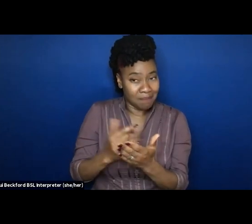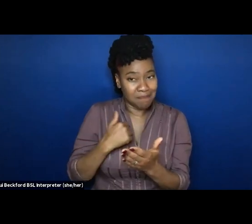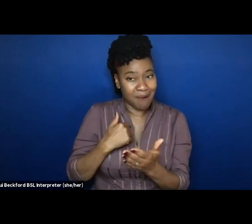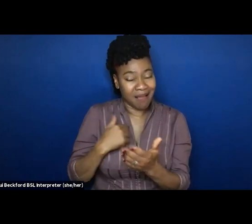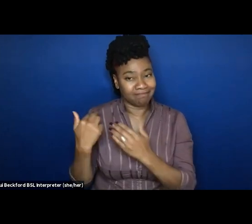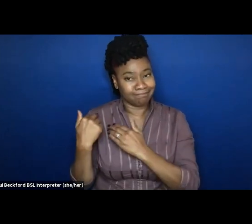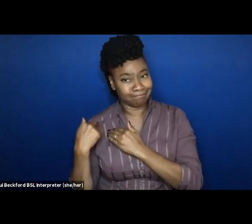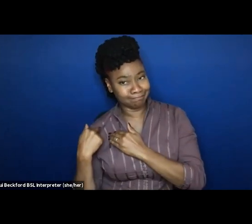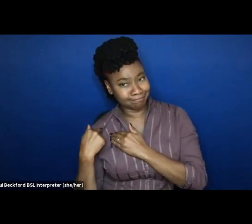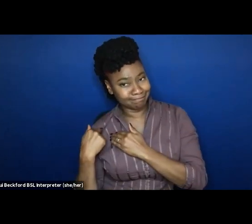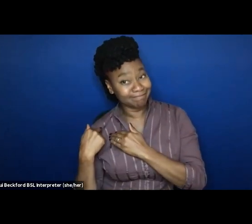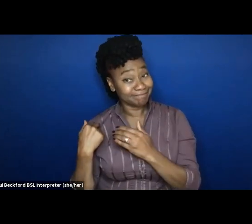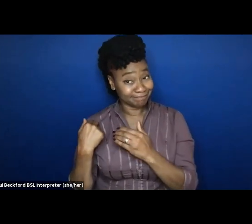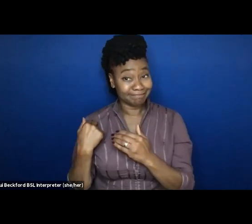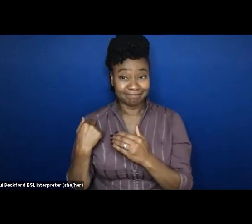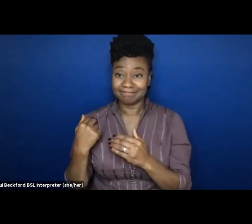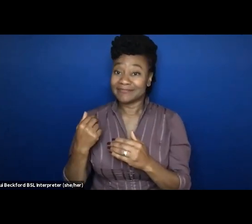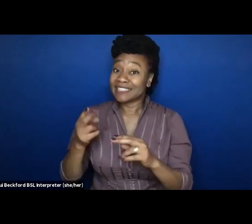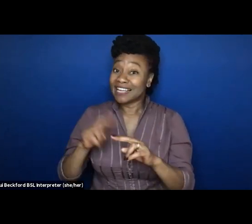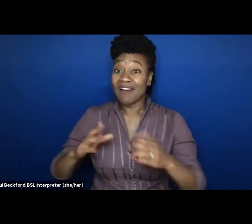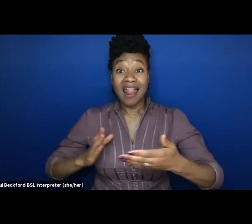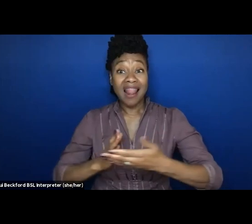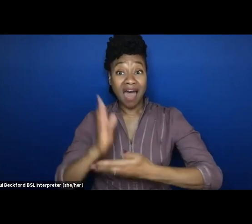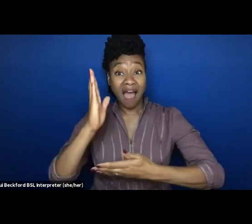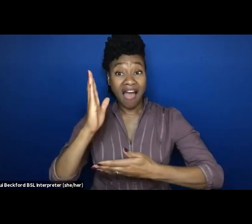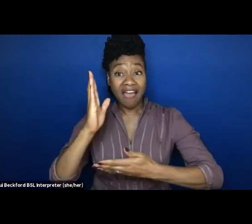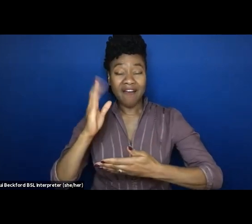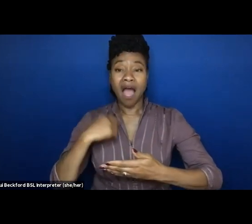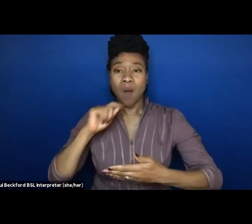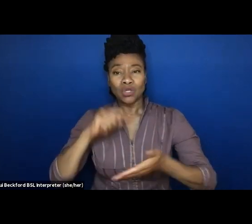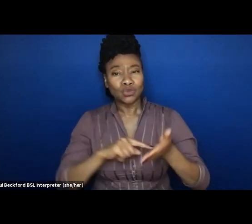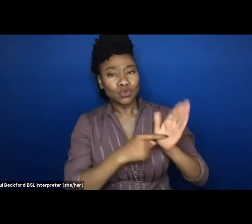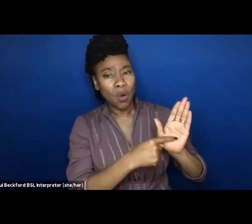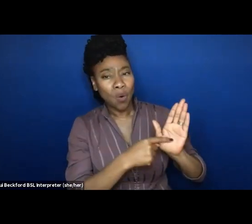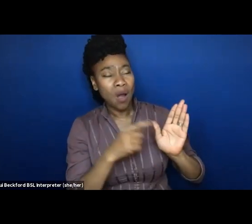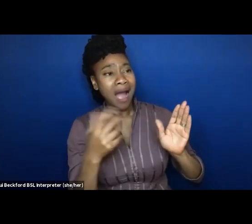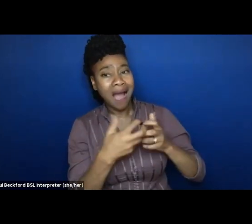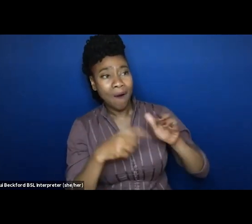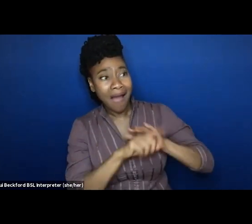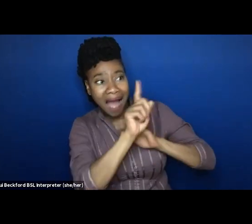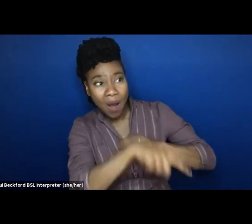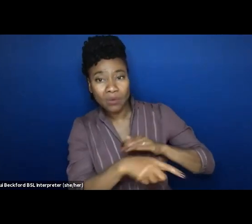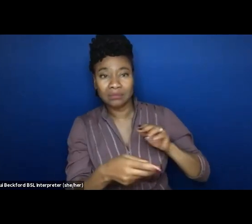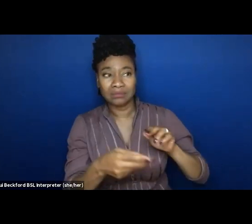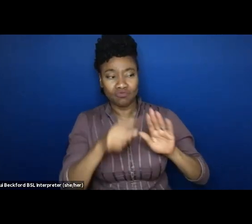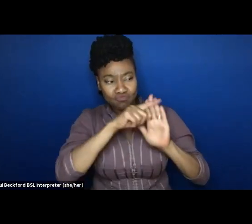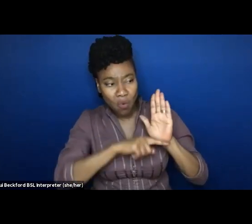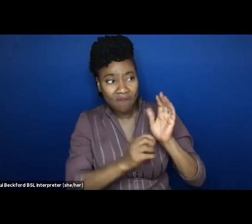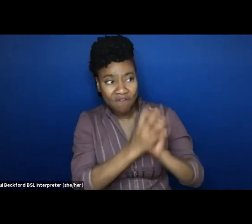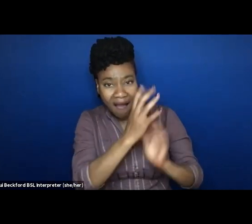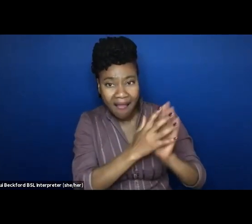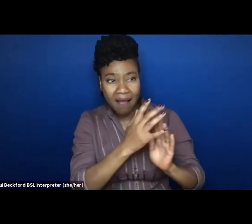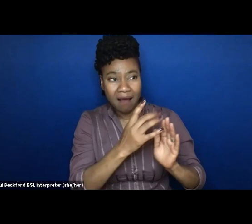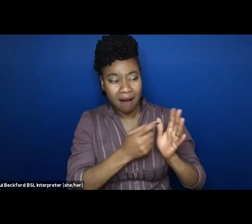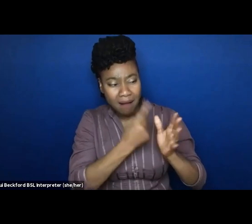the, what if I was doing it live, I would be showing you where the exits were and where the conveniences were. But in fact, what I'm